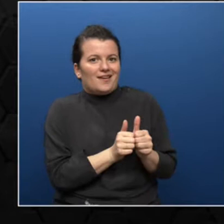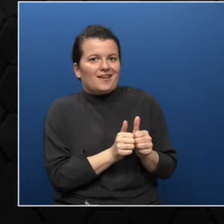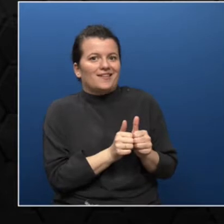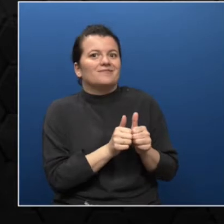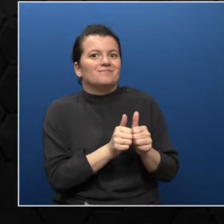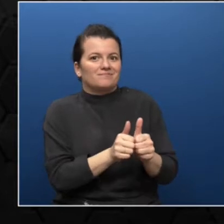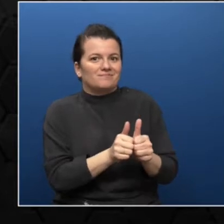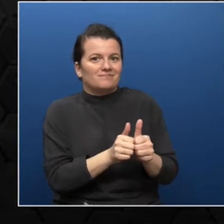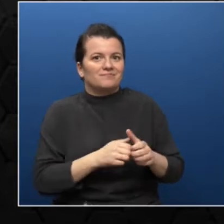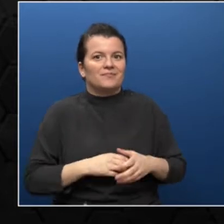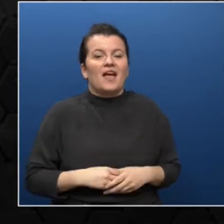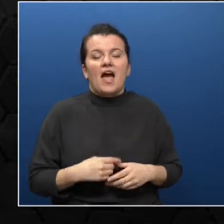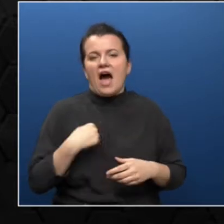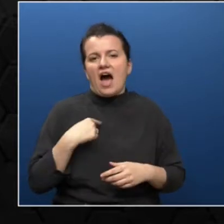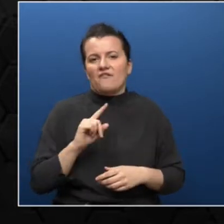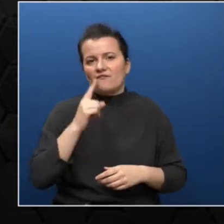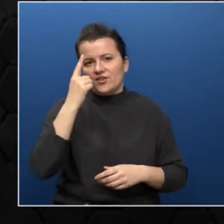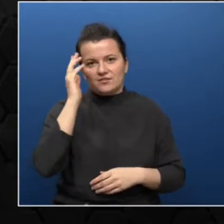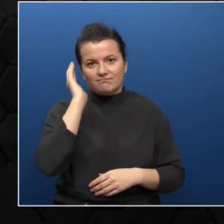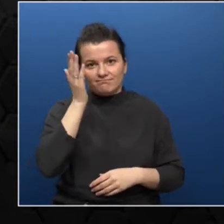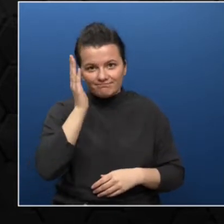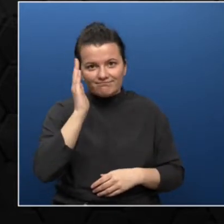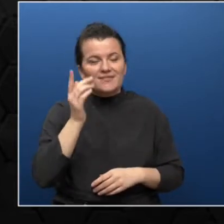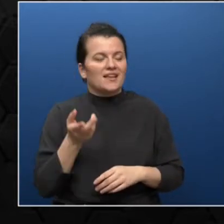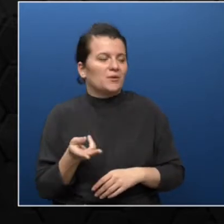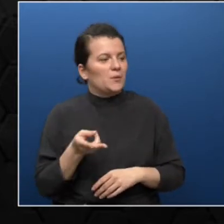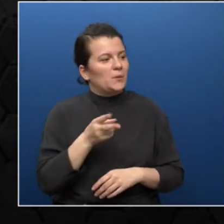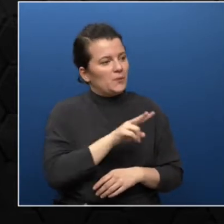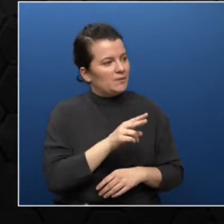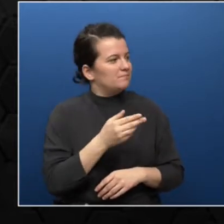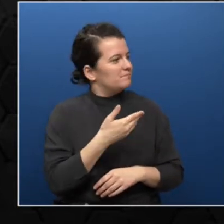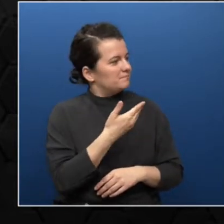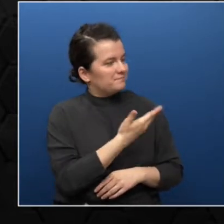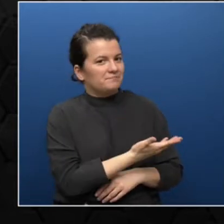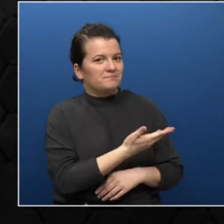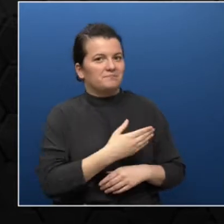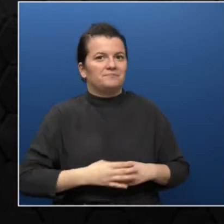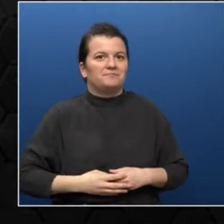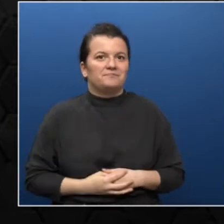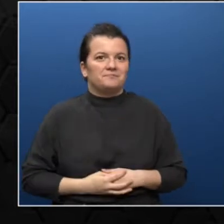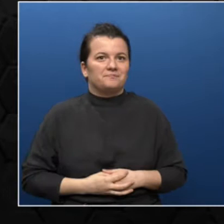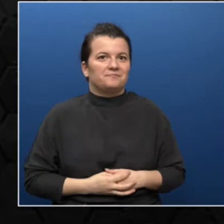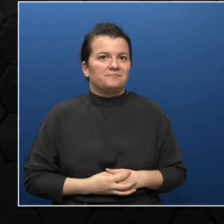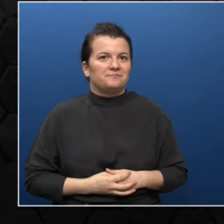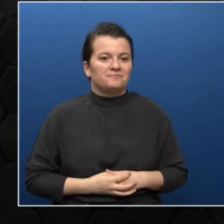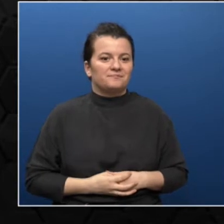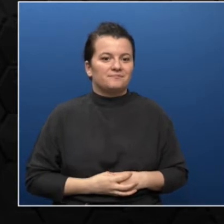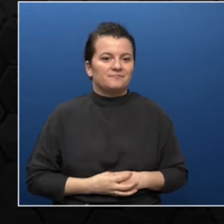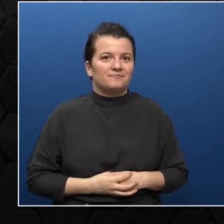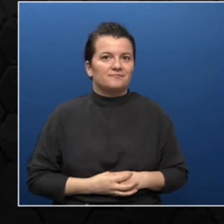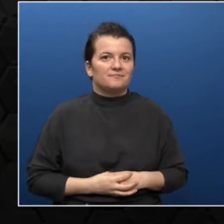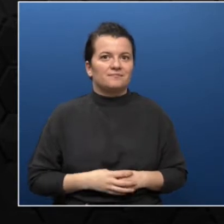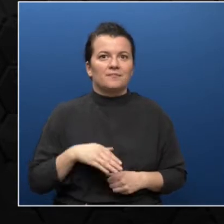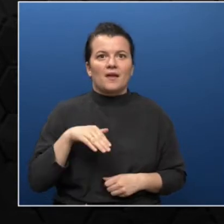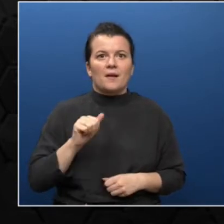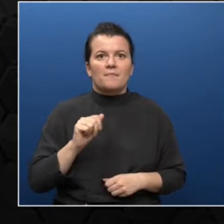the talk, and then she'll proceed from there. So McKenna, over to you.